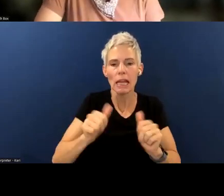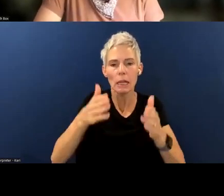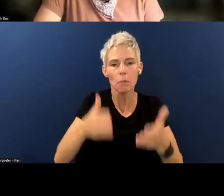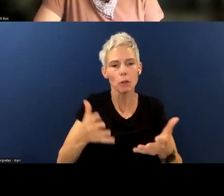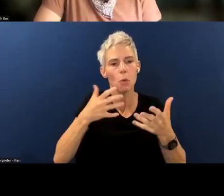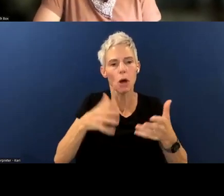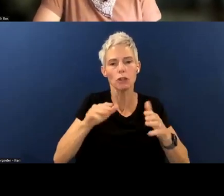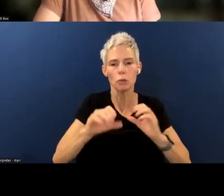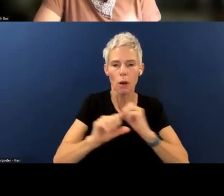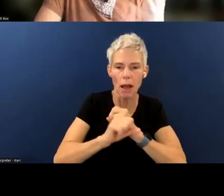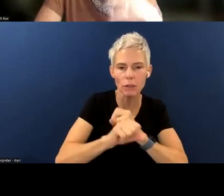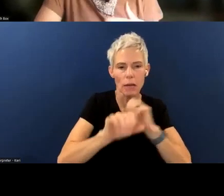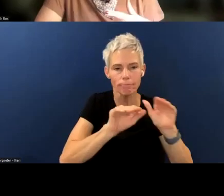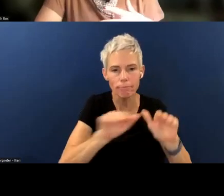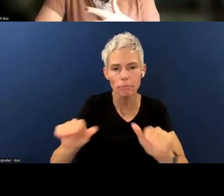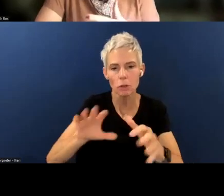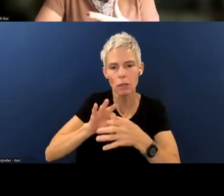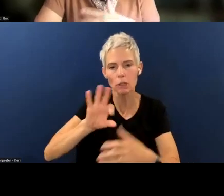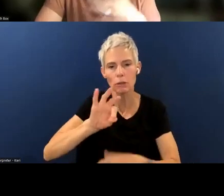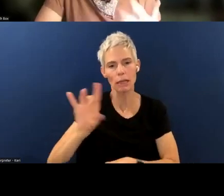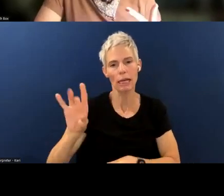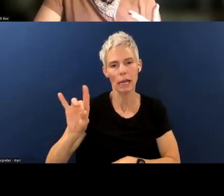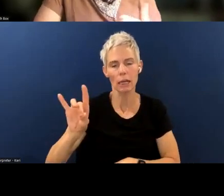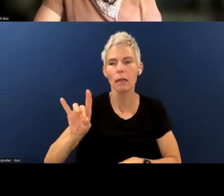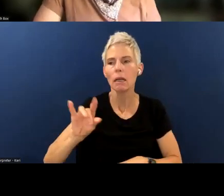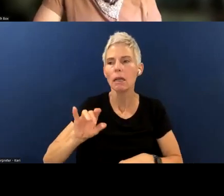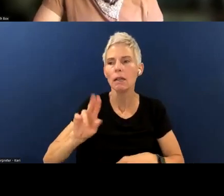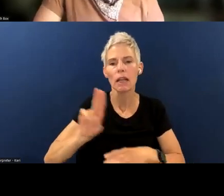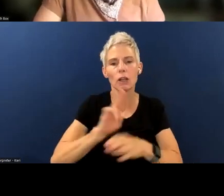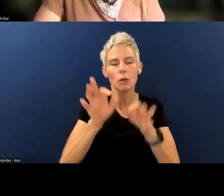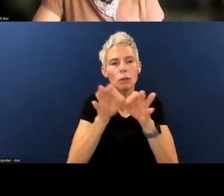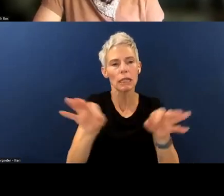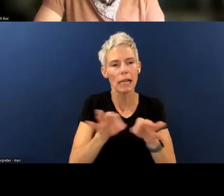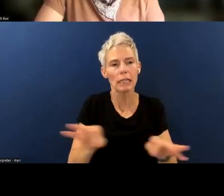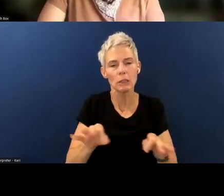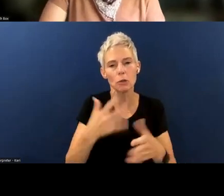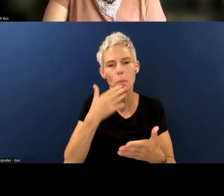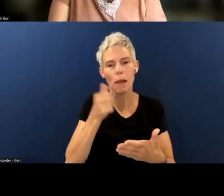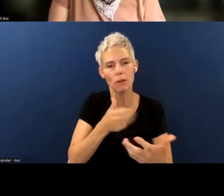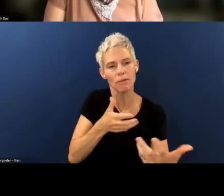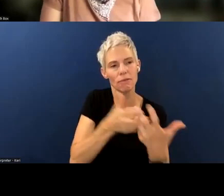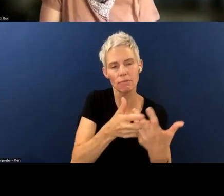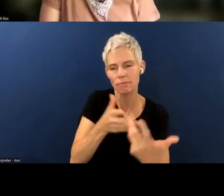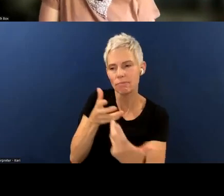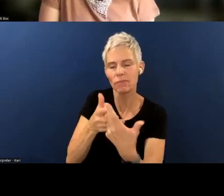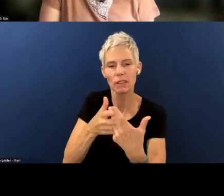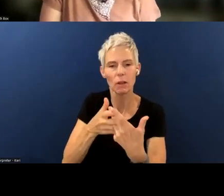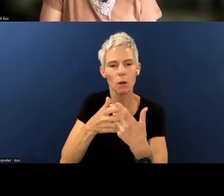988 can use language to better resonate with these target audiences. And so I wanted to share just a